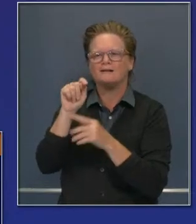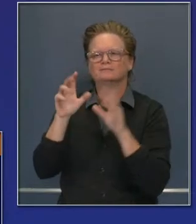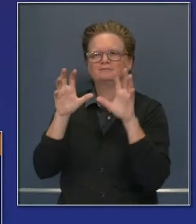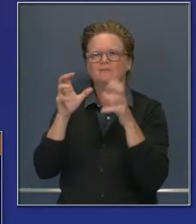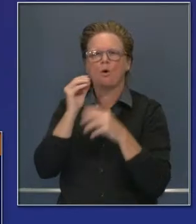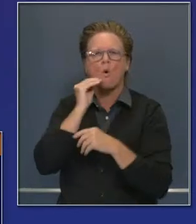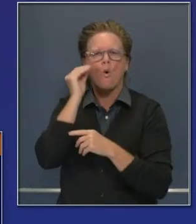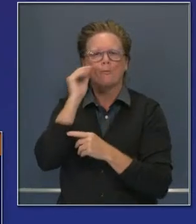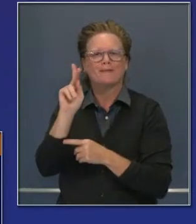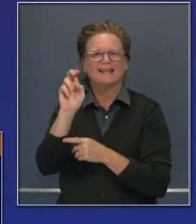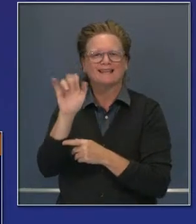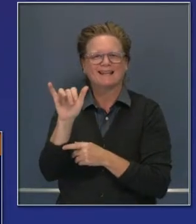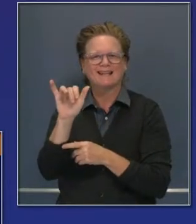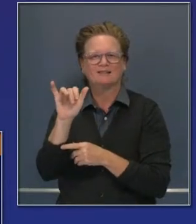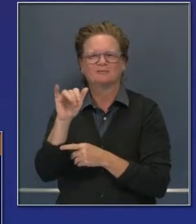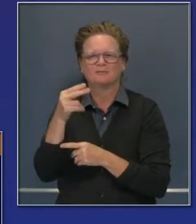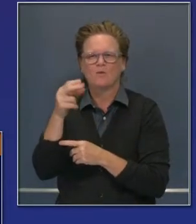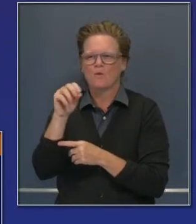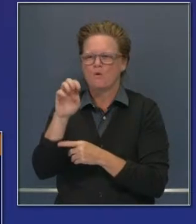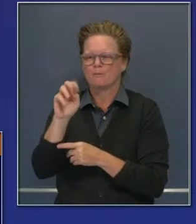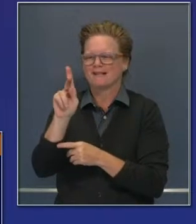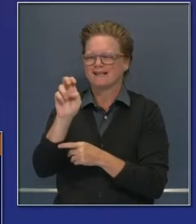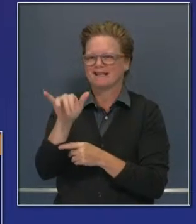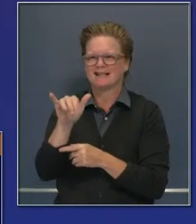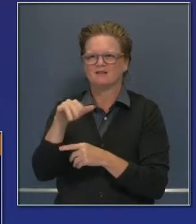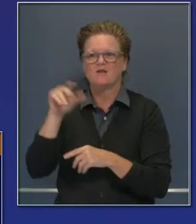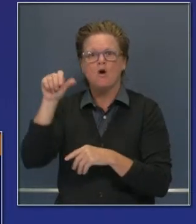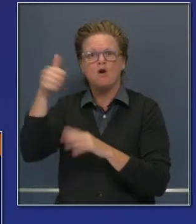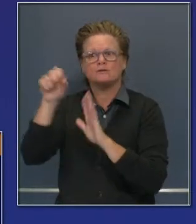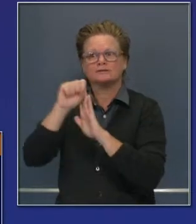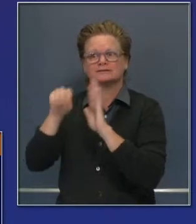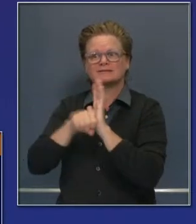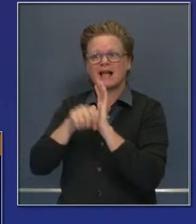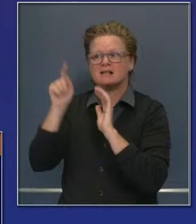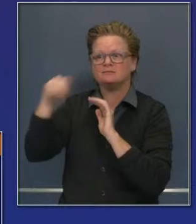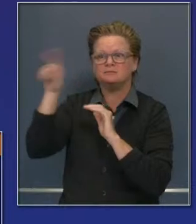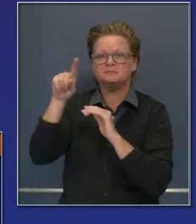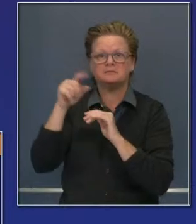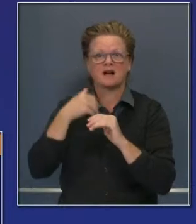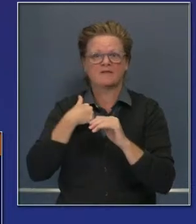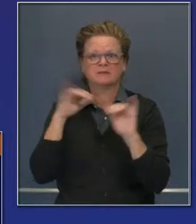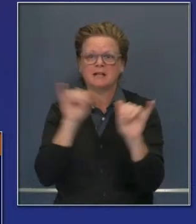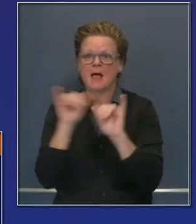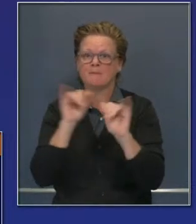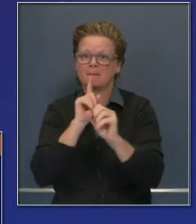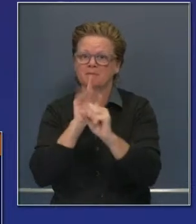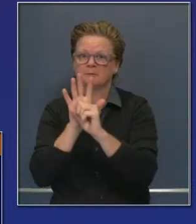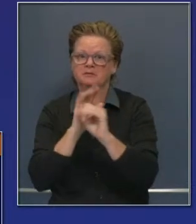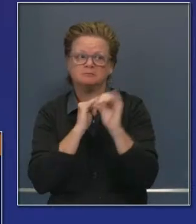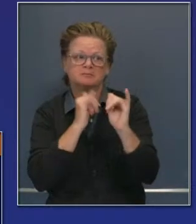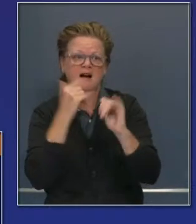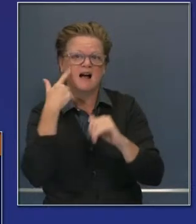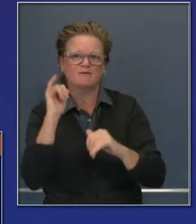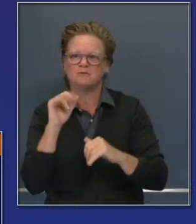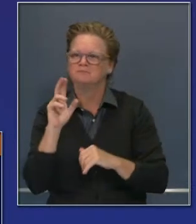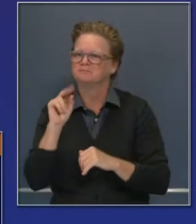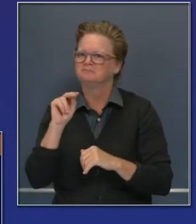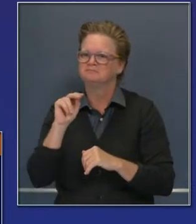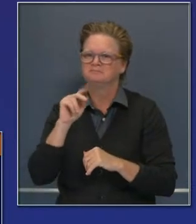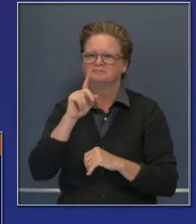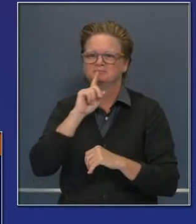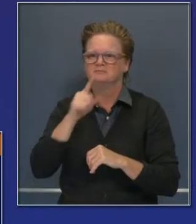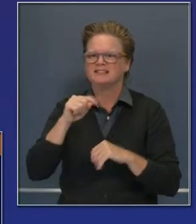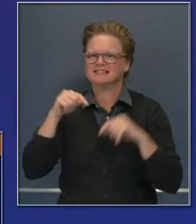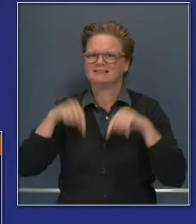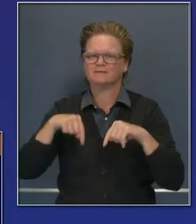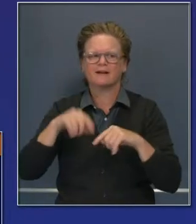in America that's committed to this kind of capital infusion to purchase motels and provide